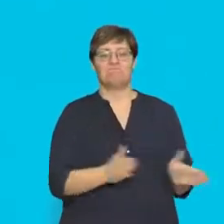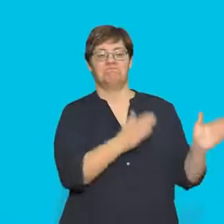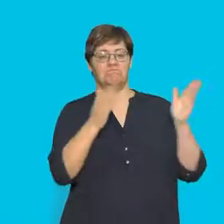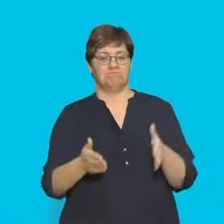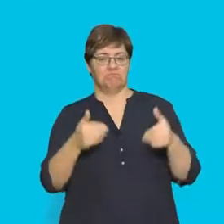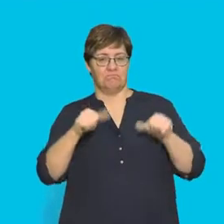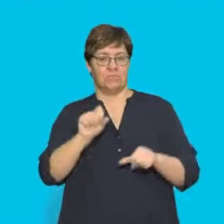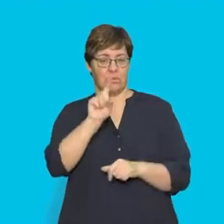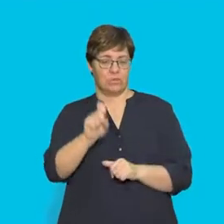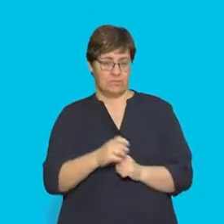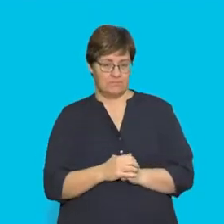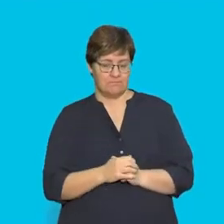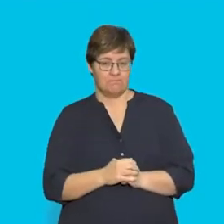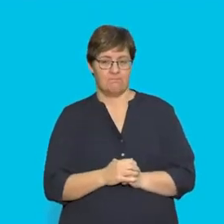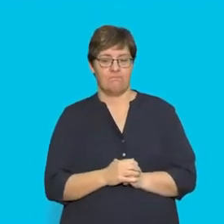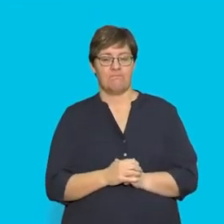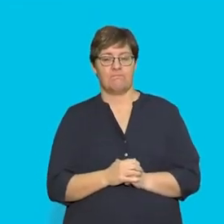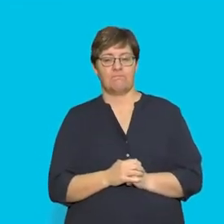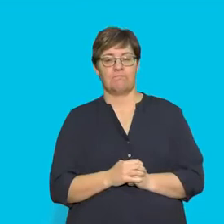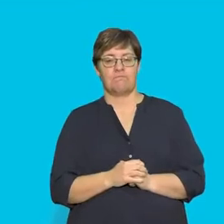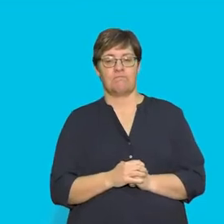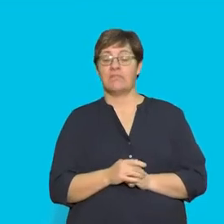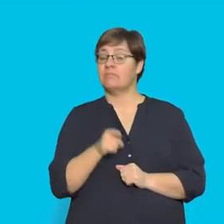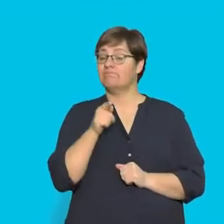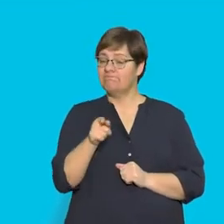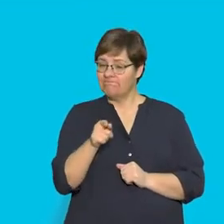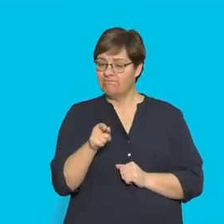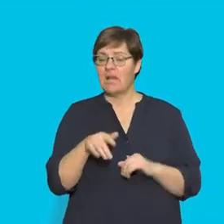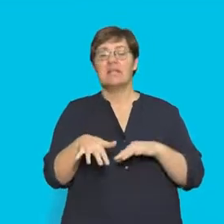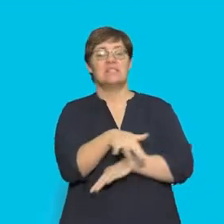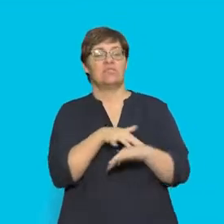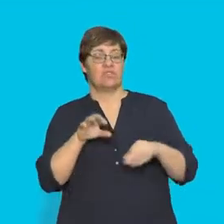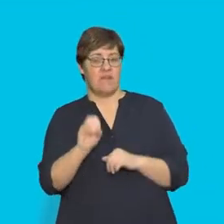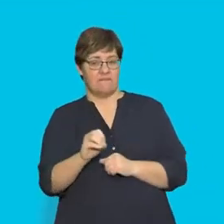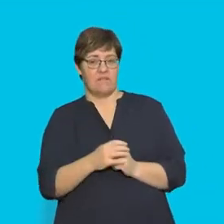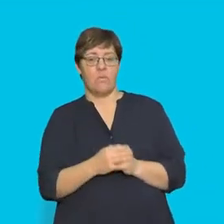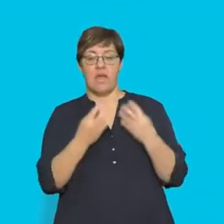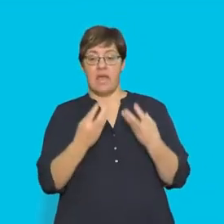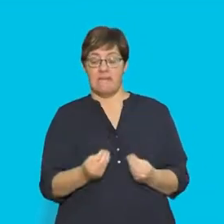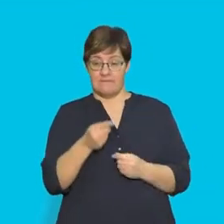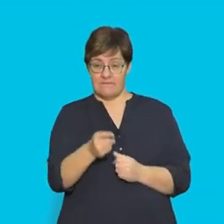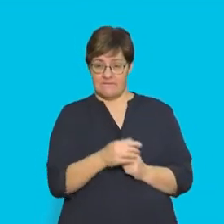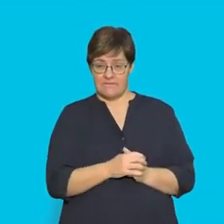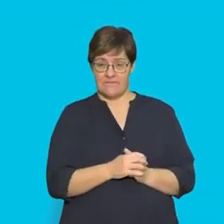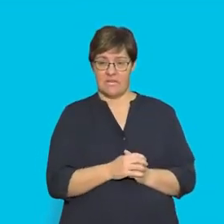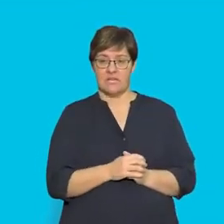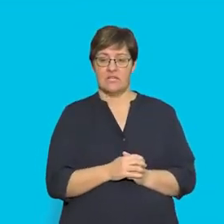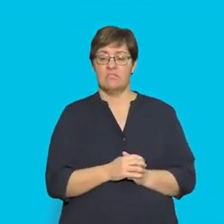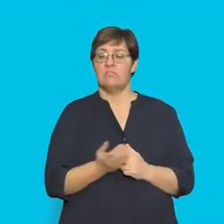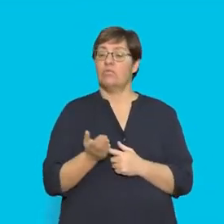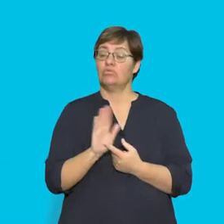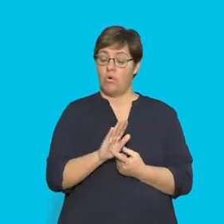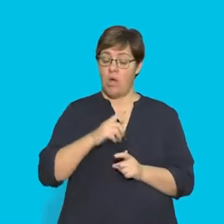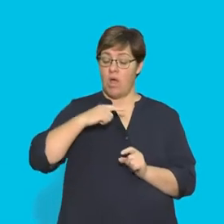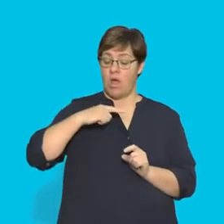question. So here is a situation which says we've got a diagram below that